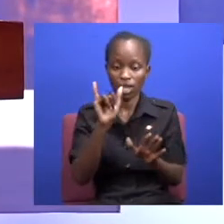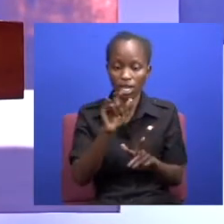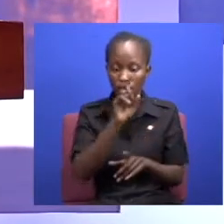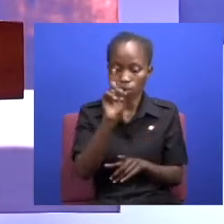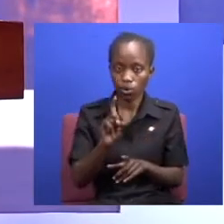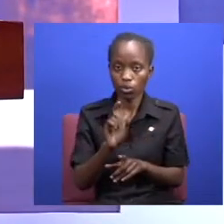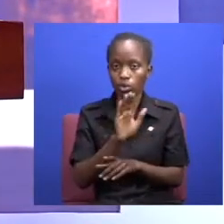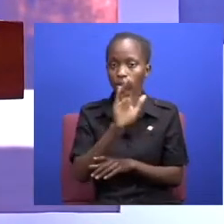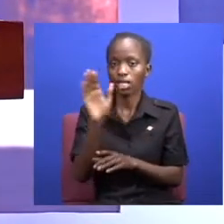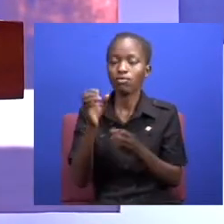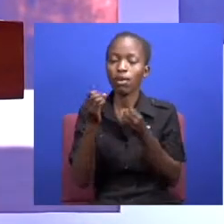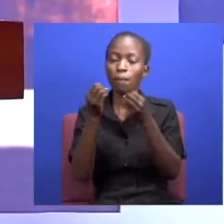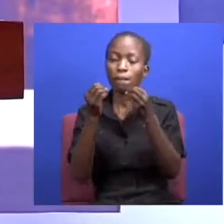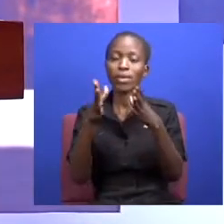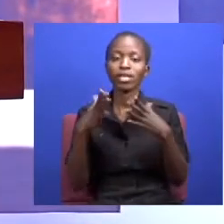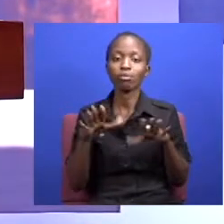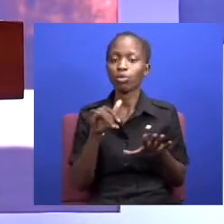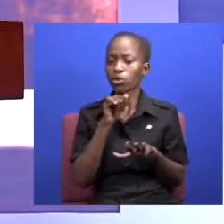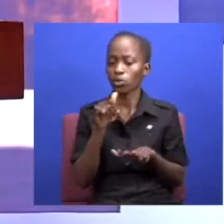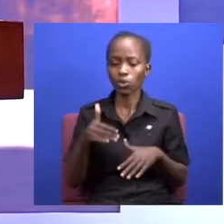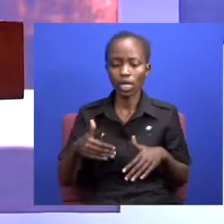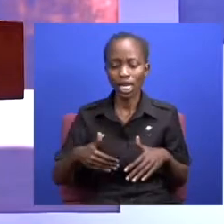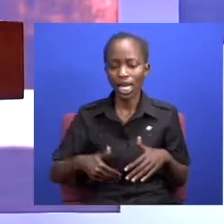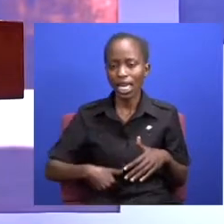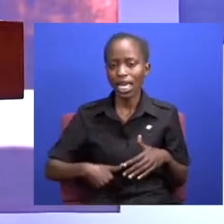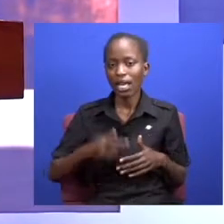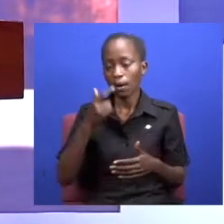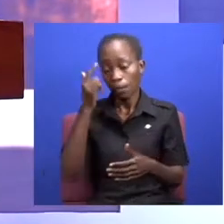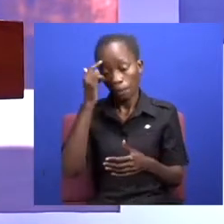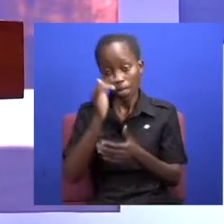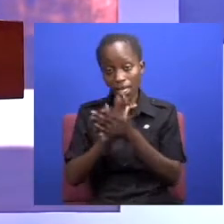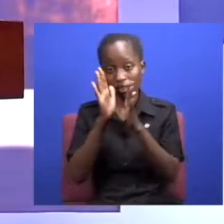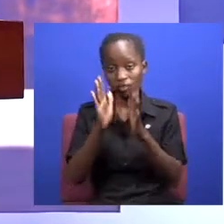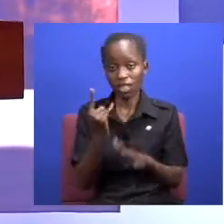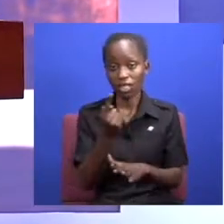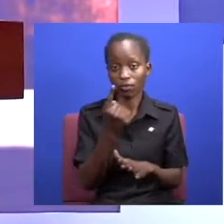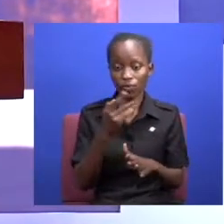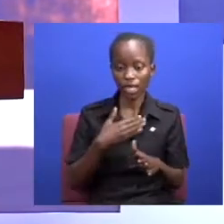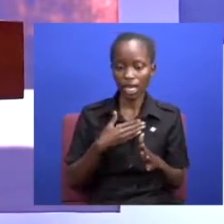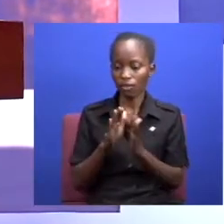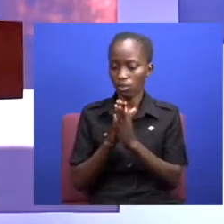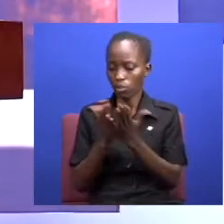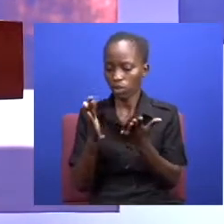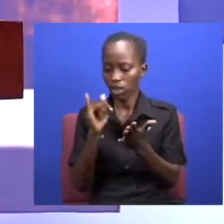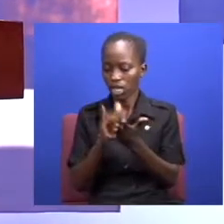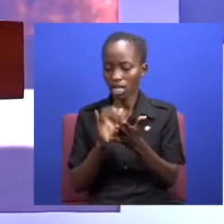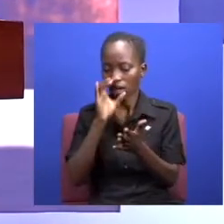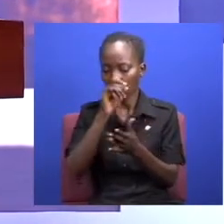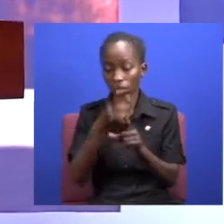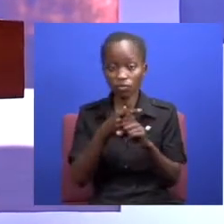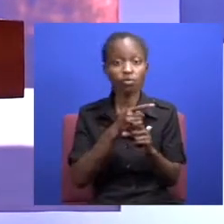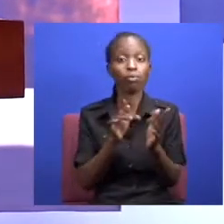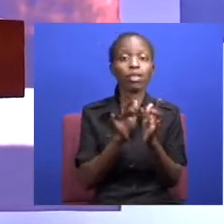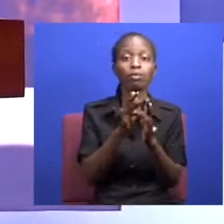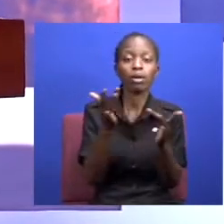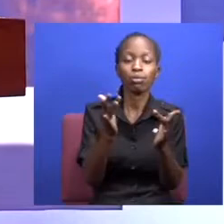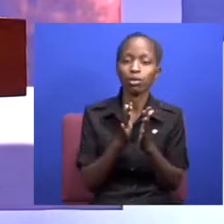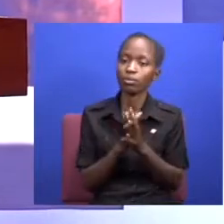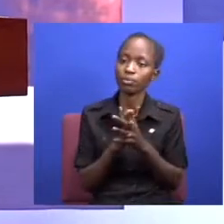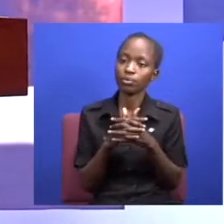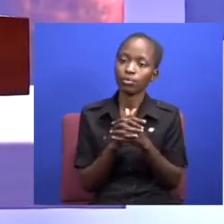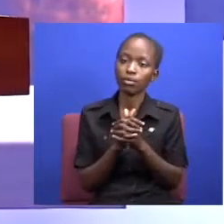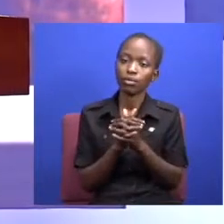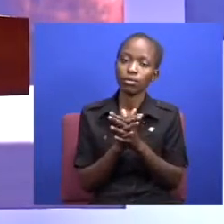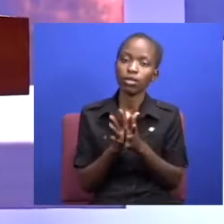that question that has been asked by so many people, not just young believers alone. Are there books of the Bible that were left out, that were inspired